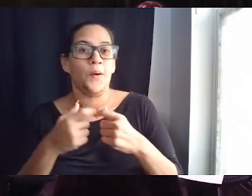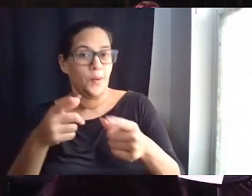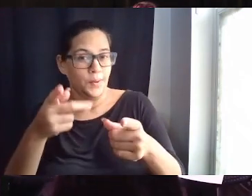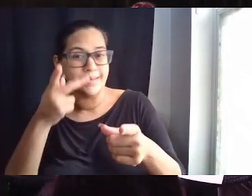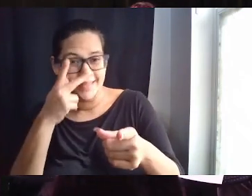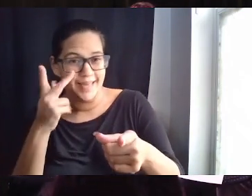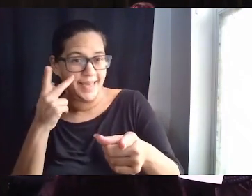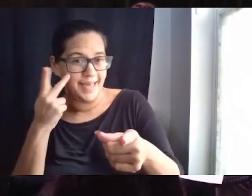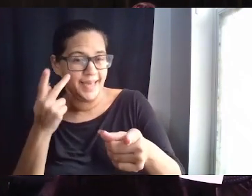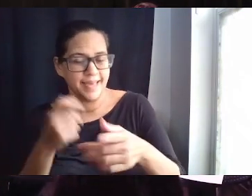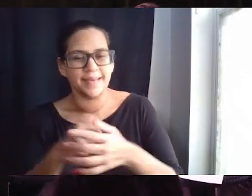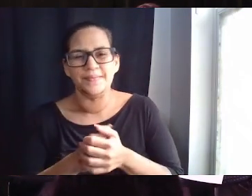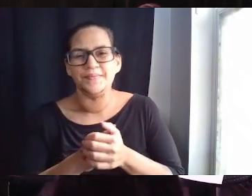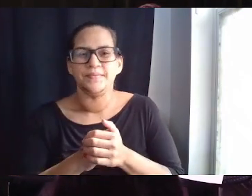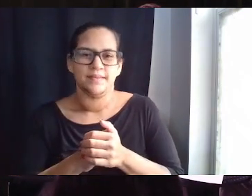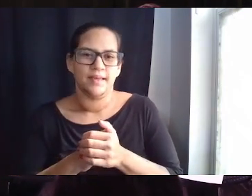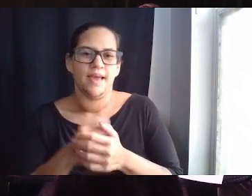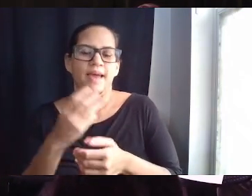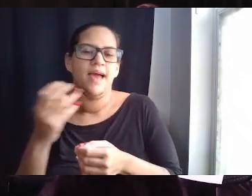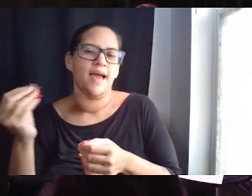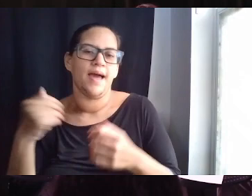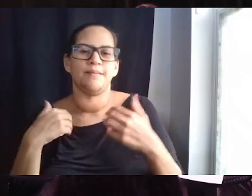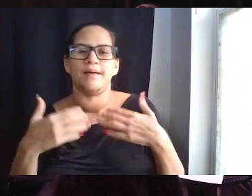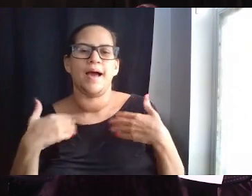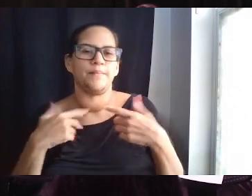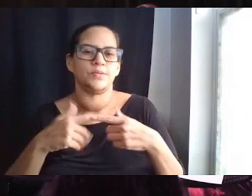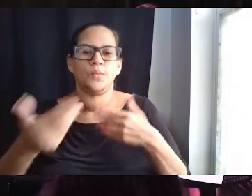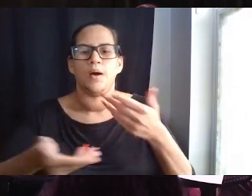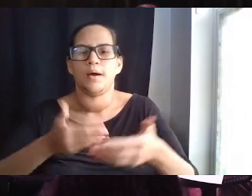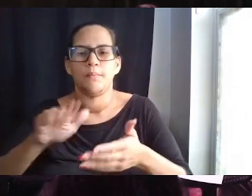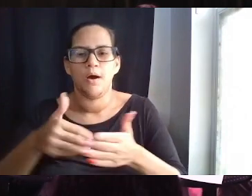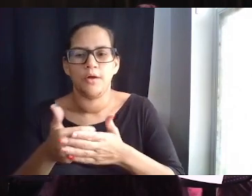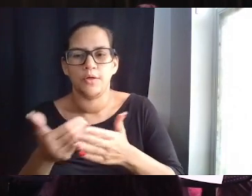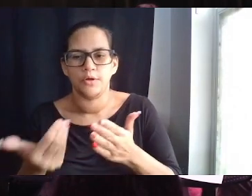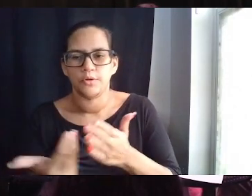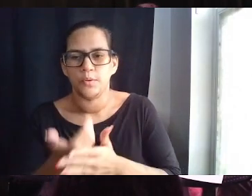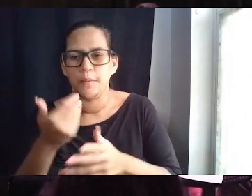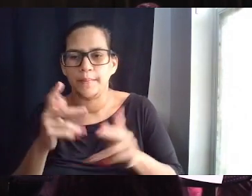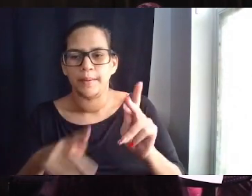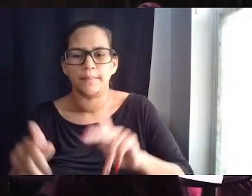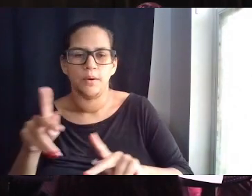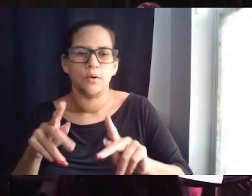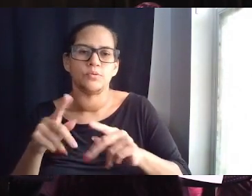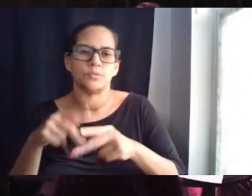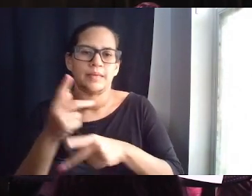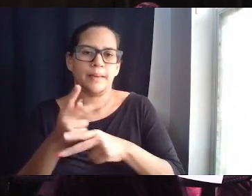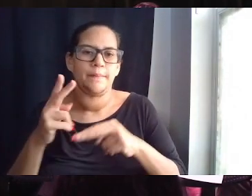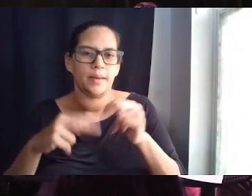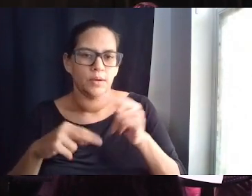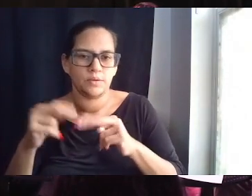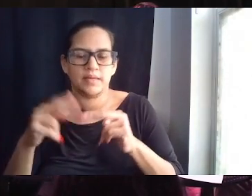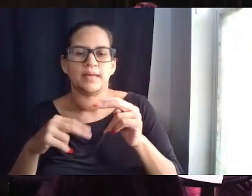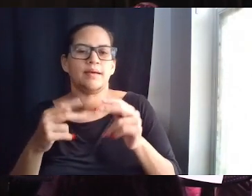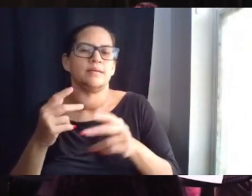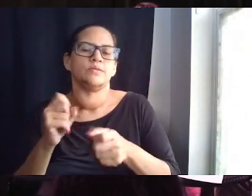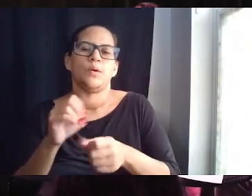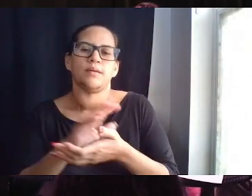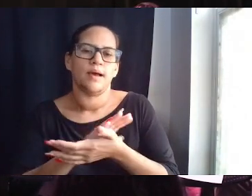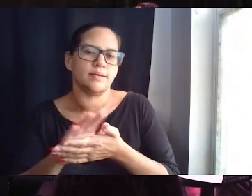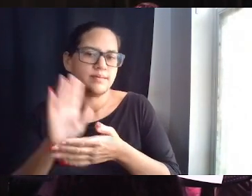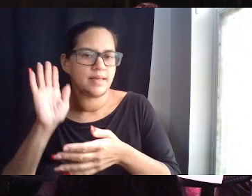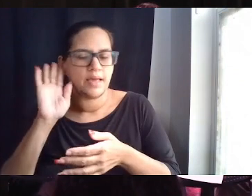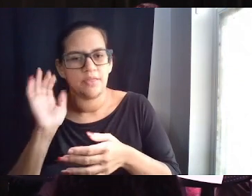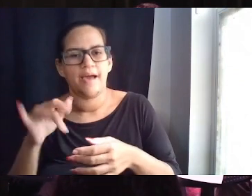And I'm so happy to welcome all the new people here to keep building. It's so nice to hear that. It feels like